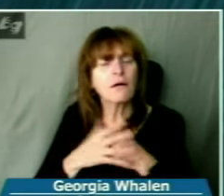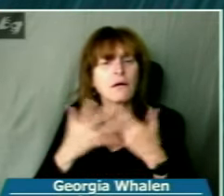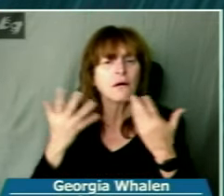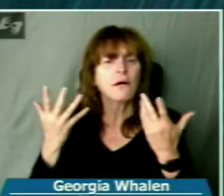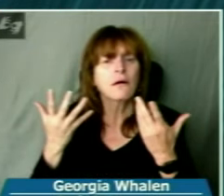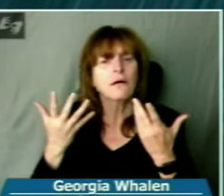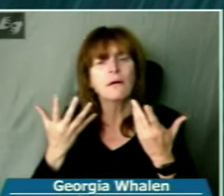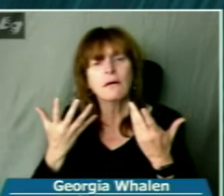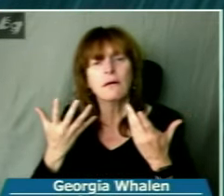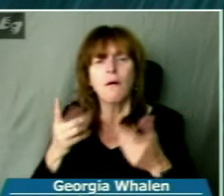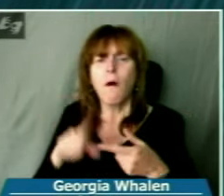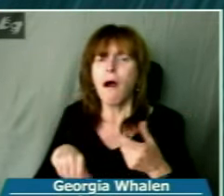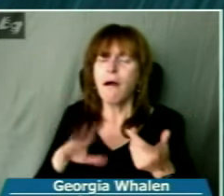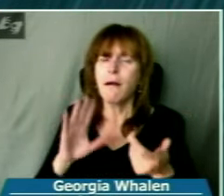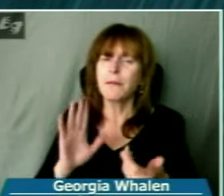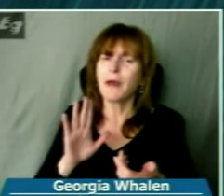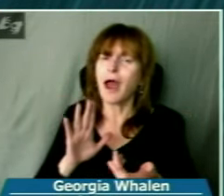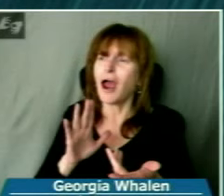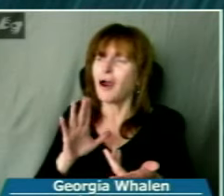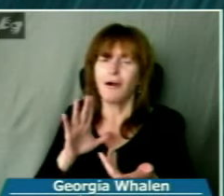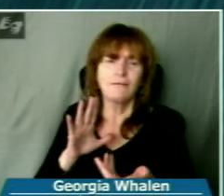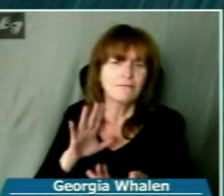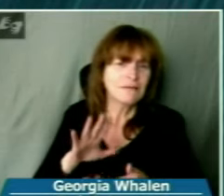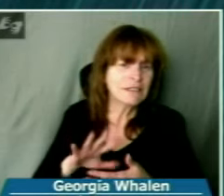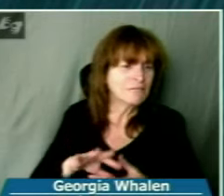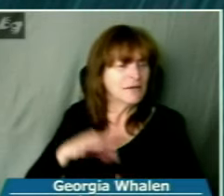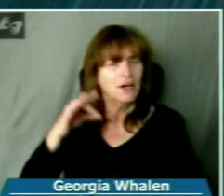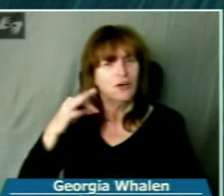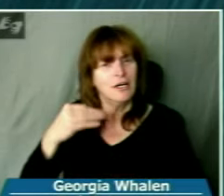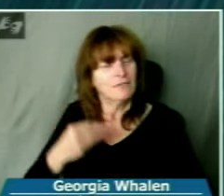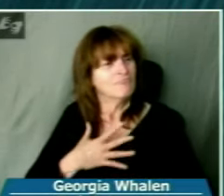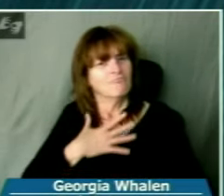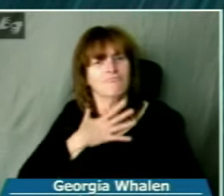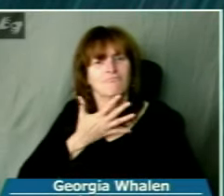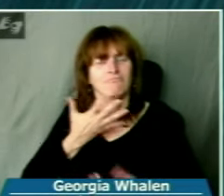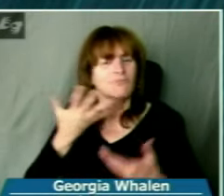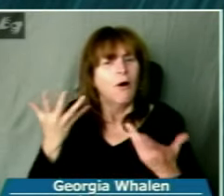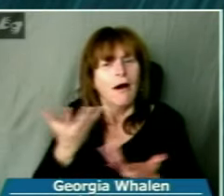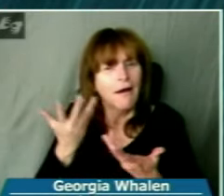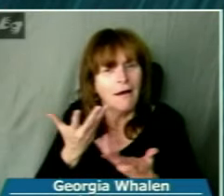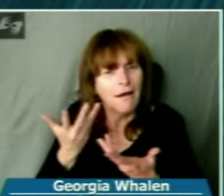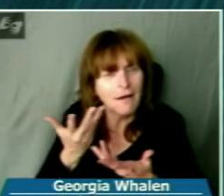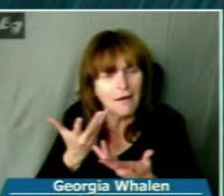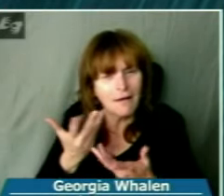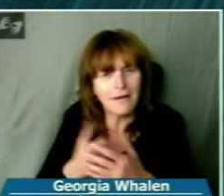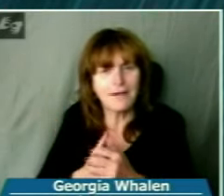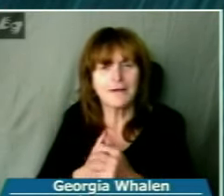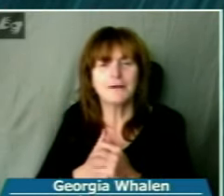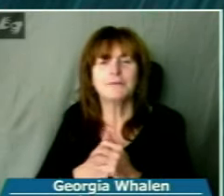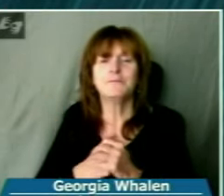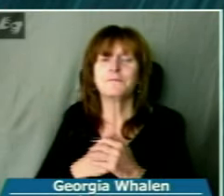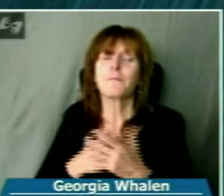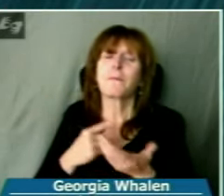morale like down there? What are their feelings as we go through this pandemic? Well, I just want to say